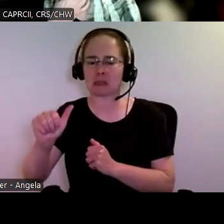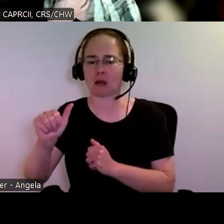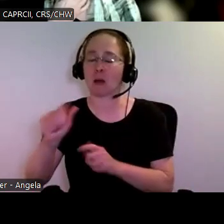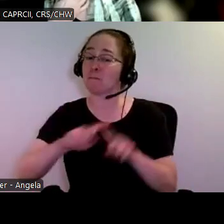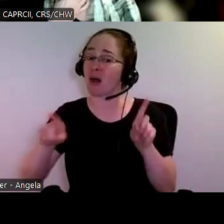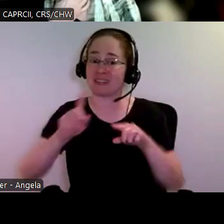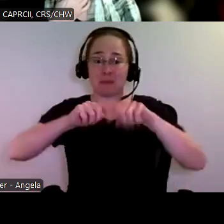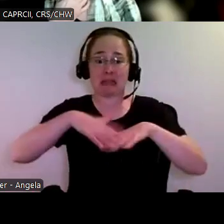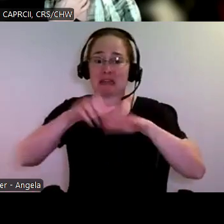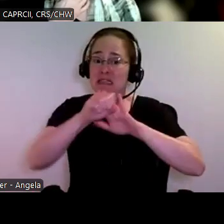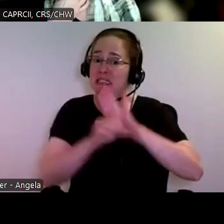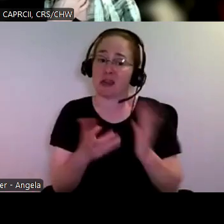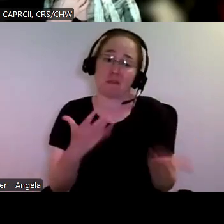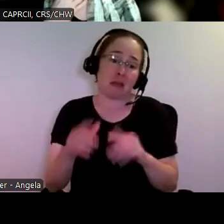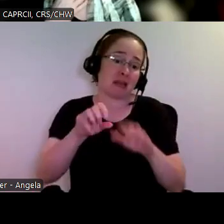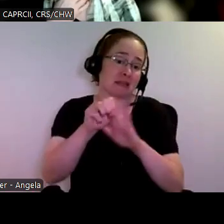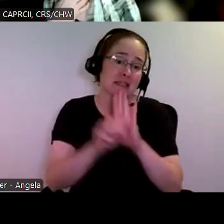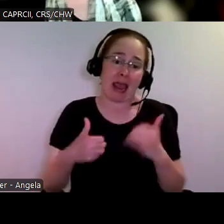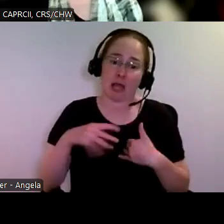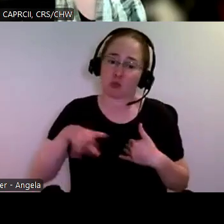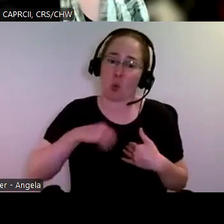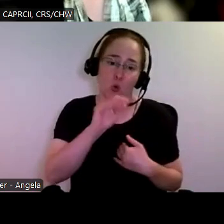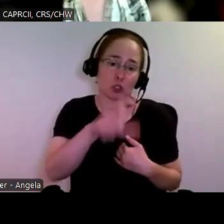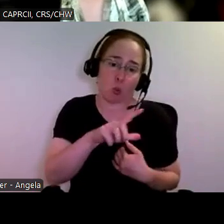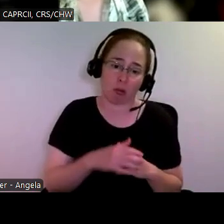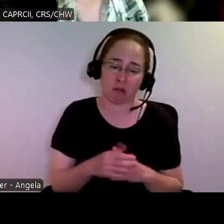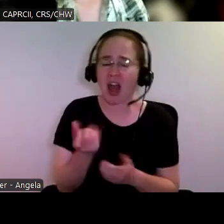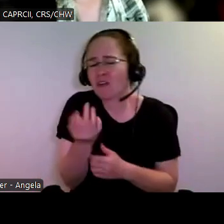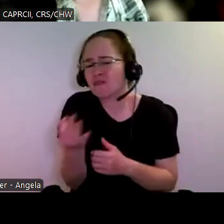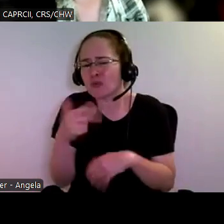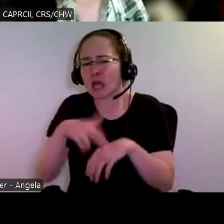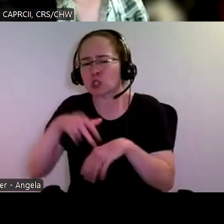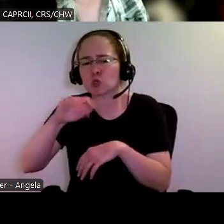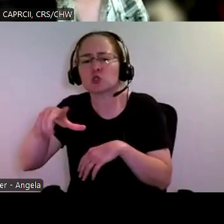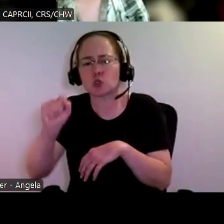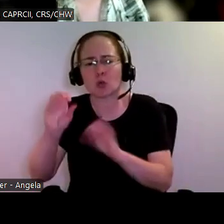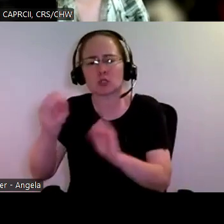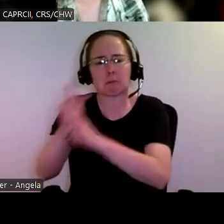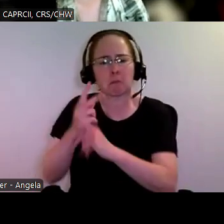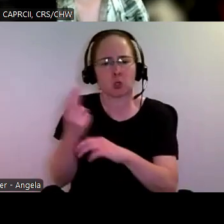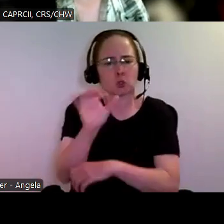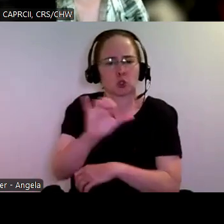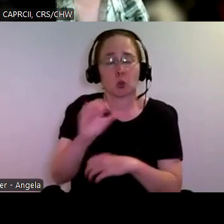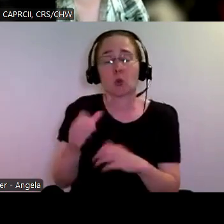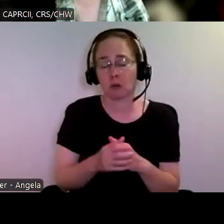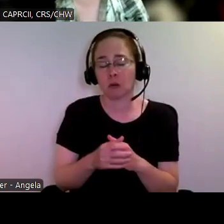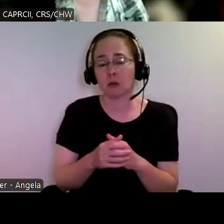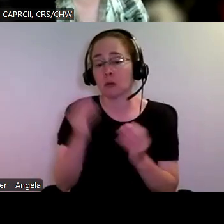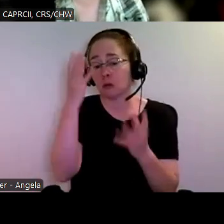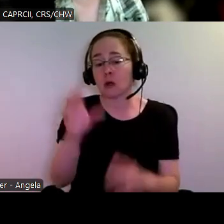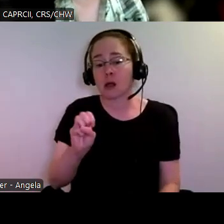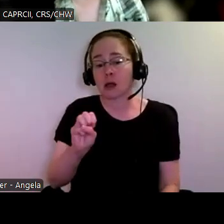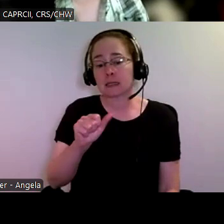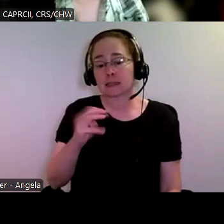state. States could have their own tools, and then there are a couple national tools floating around that states are using. And I can share that